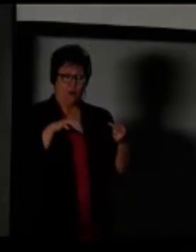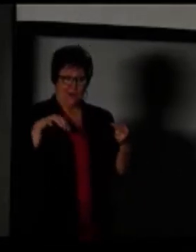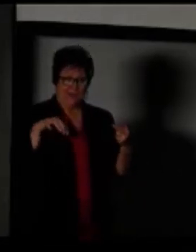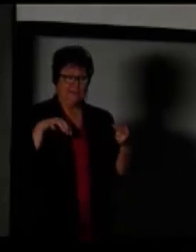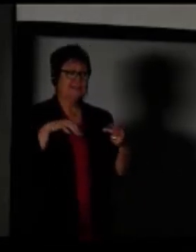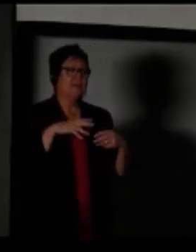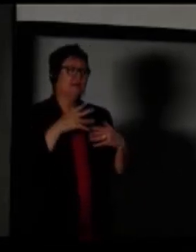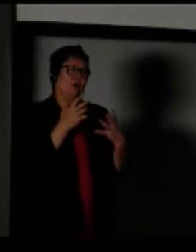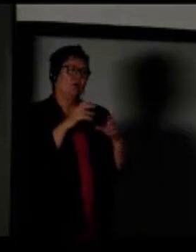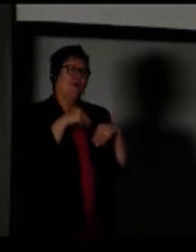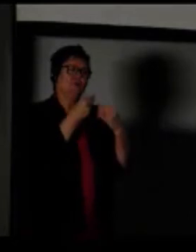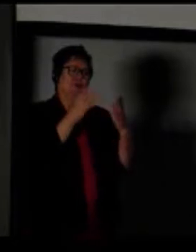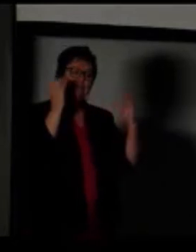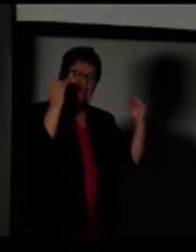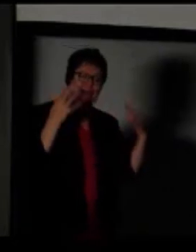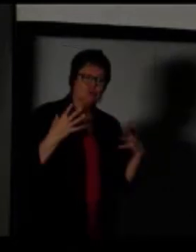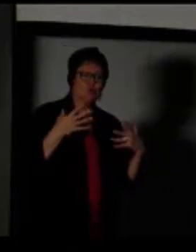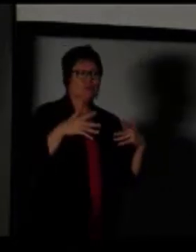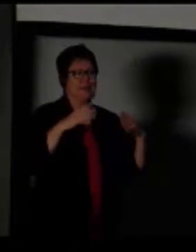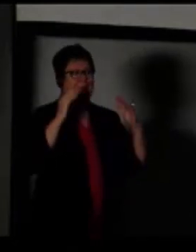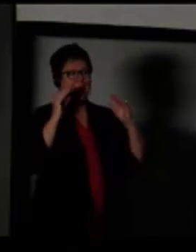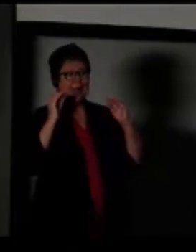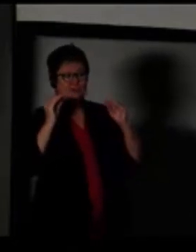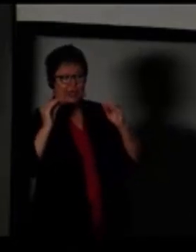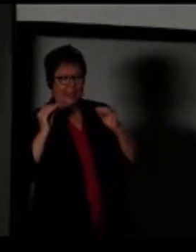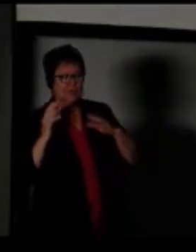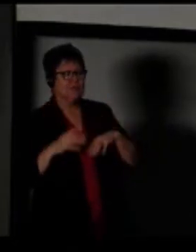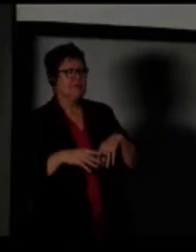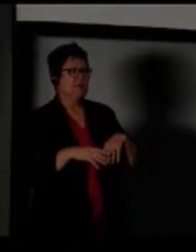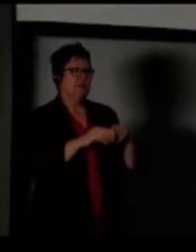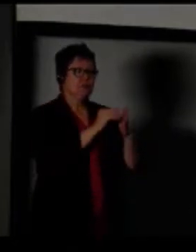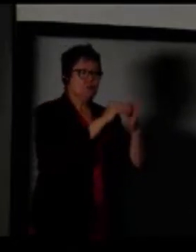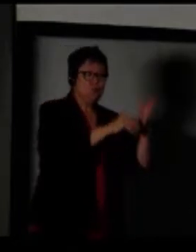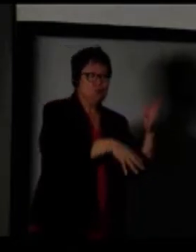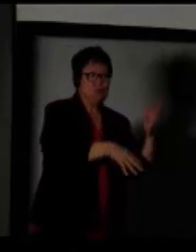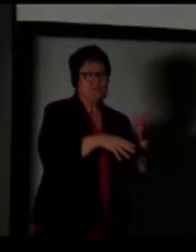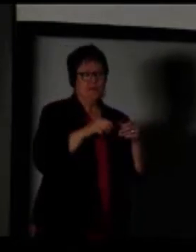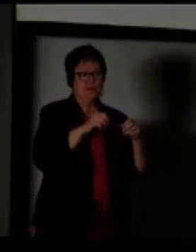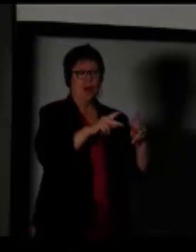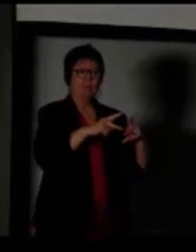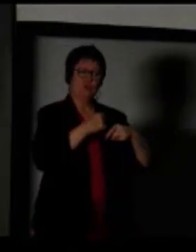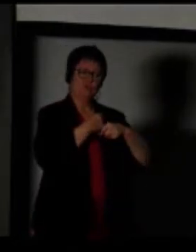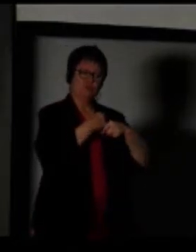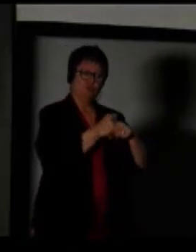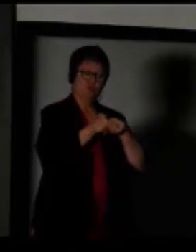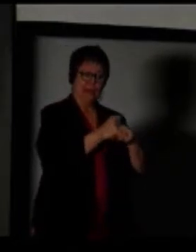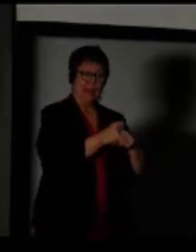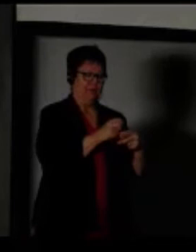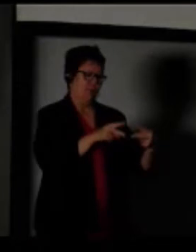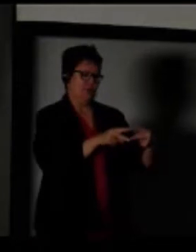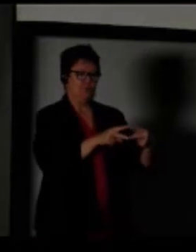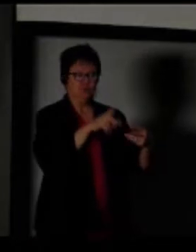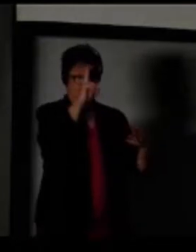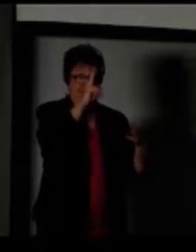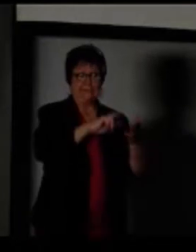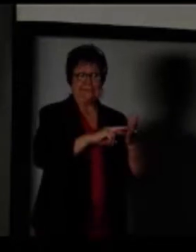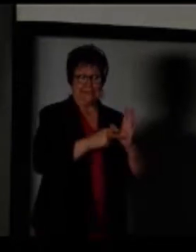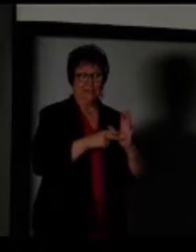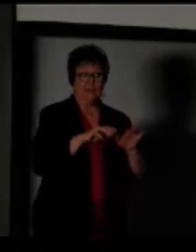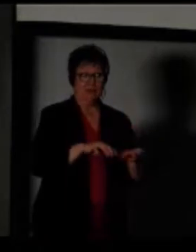to give teachers, educators, students the opportunities to create using our resources. So those were our two intended